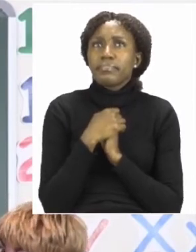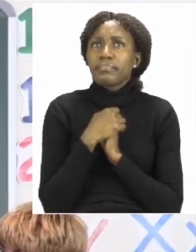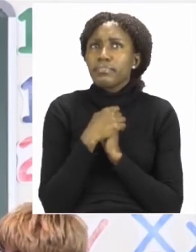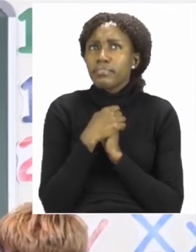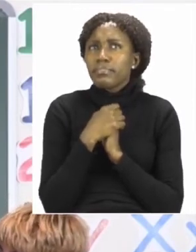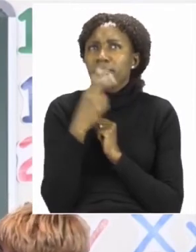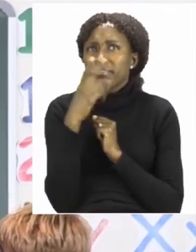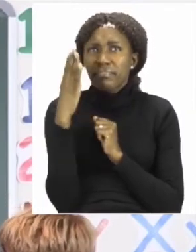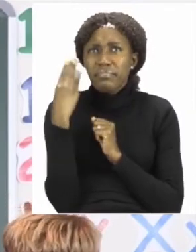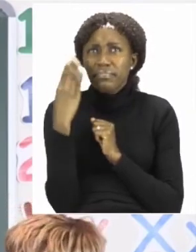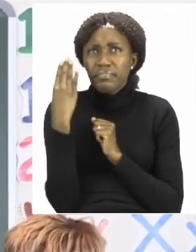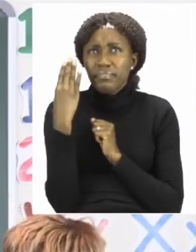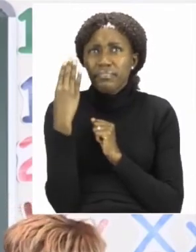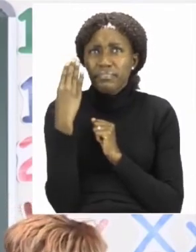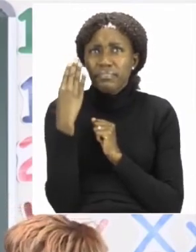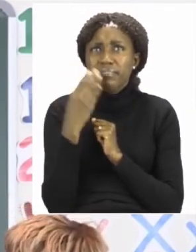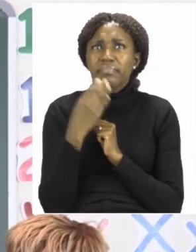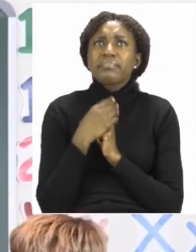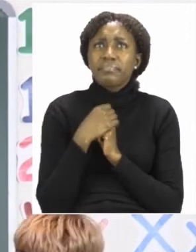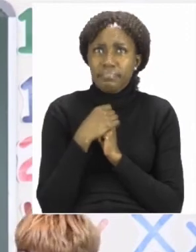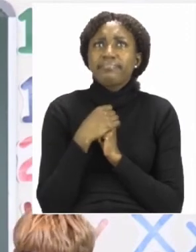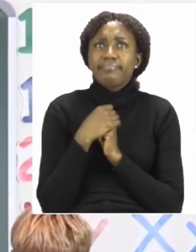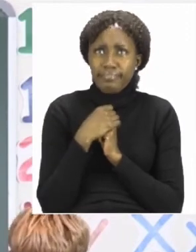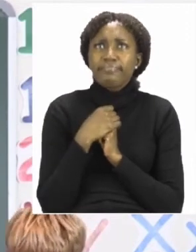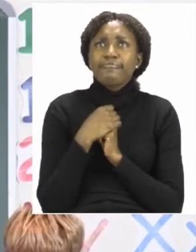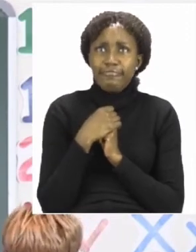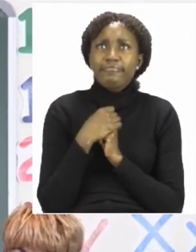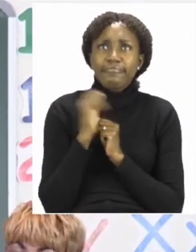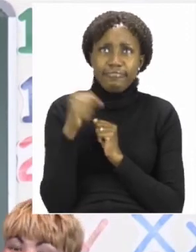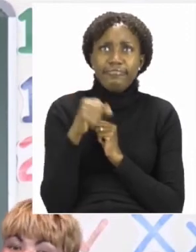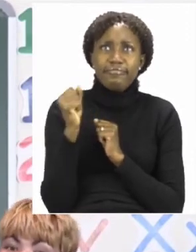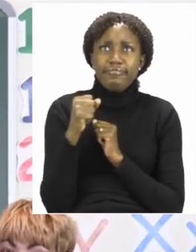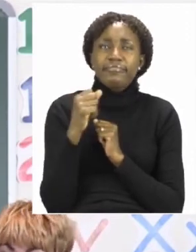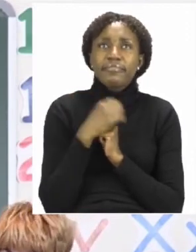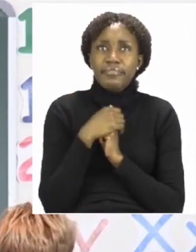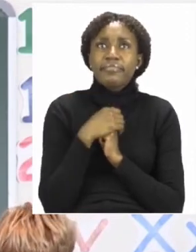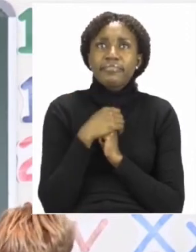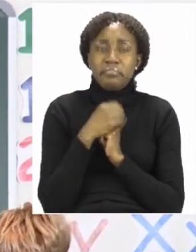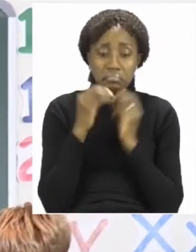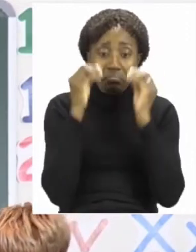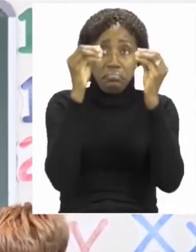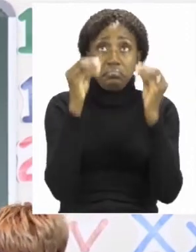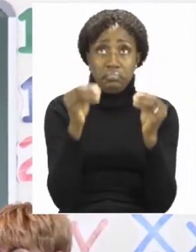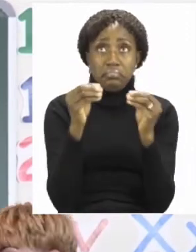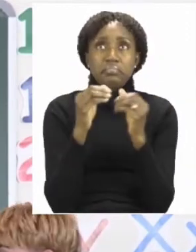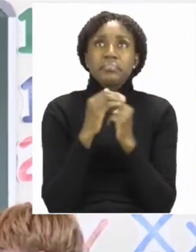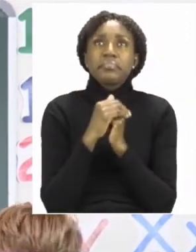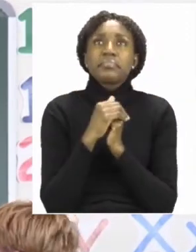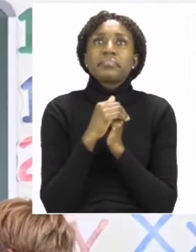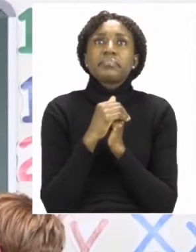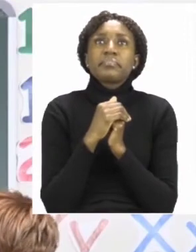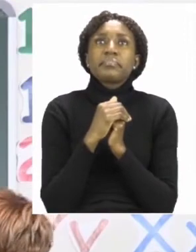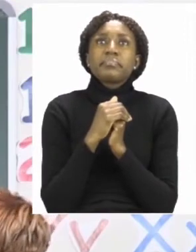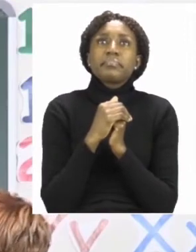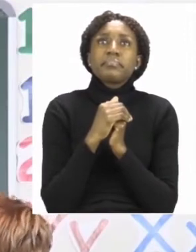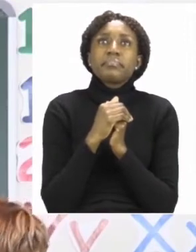blue in this picture yes we do now let's put it on the board and see